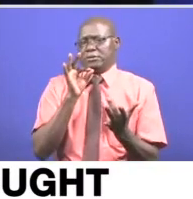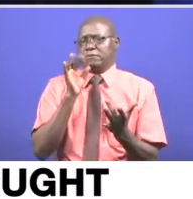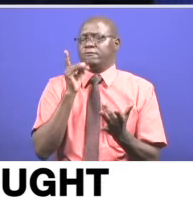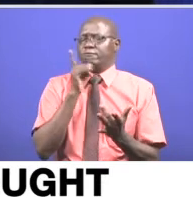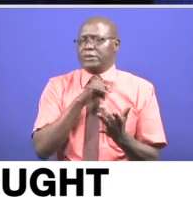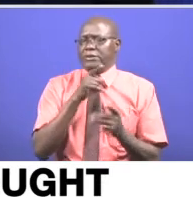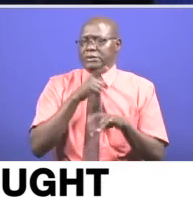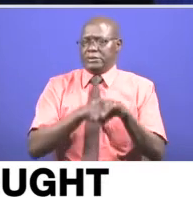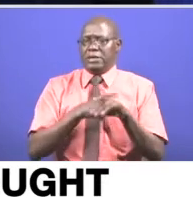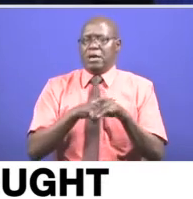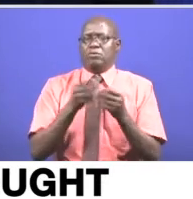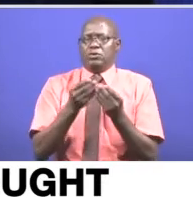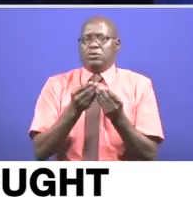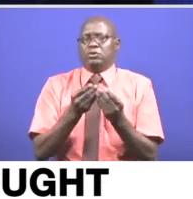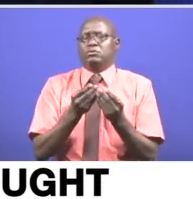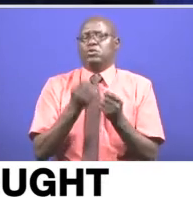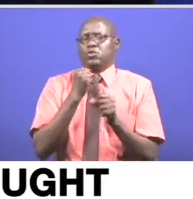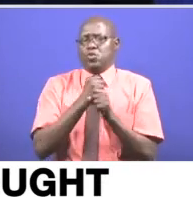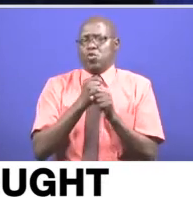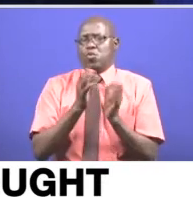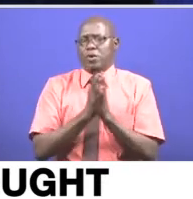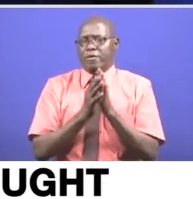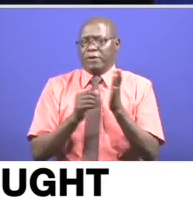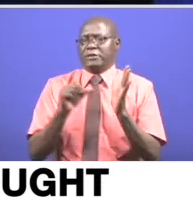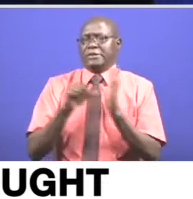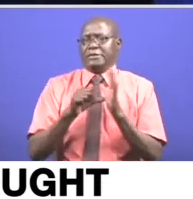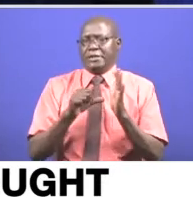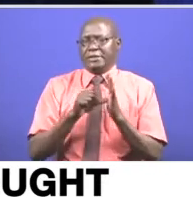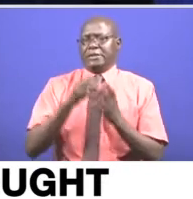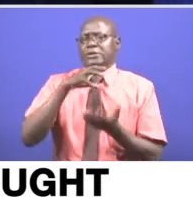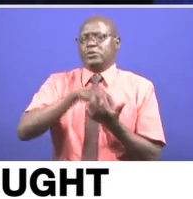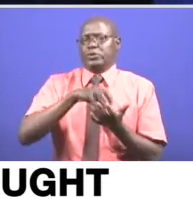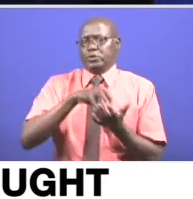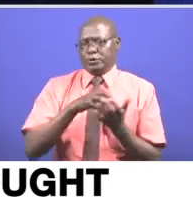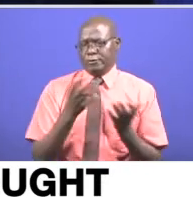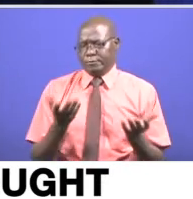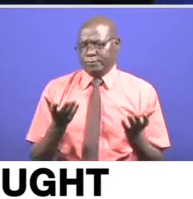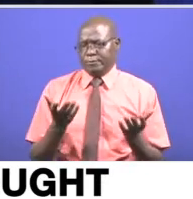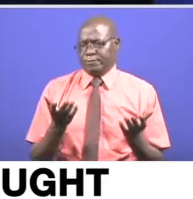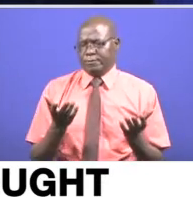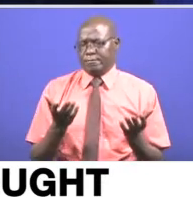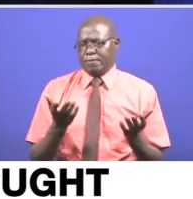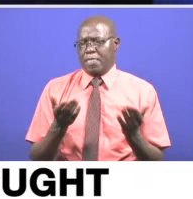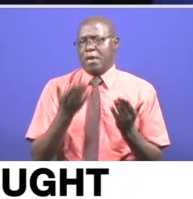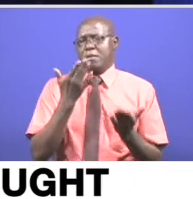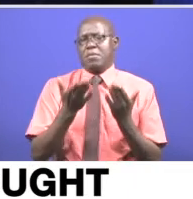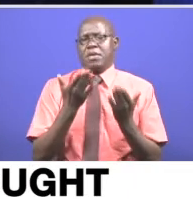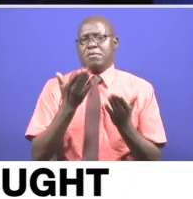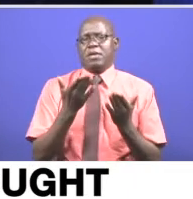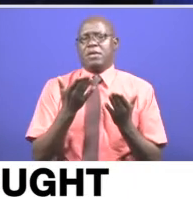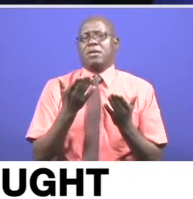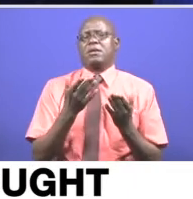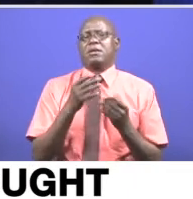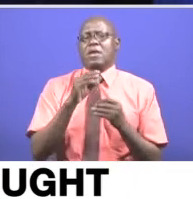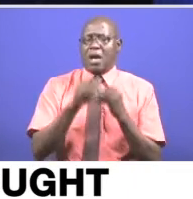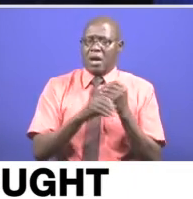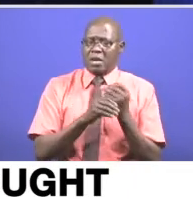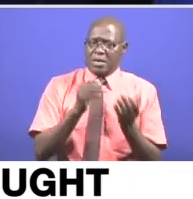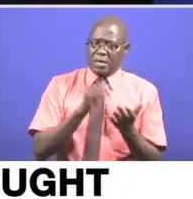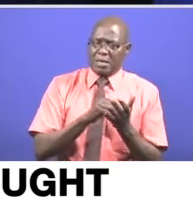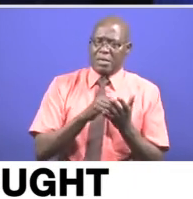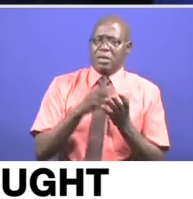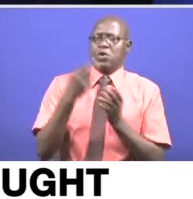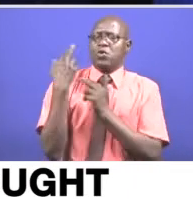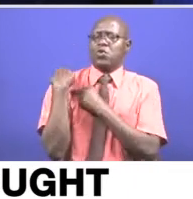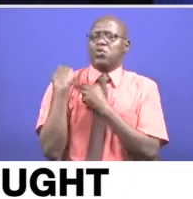with such kind of disasters, such kind of situations? And maybe we'll join that with what the role of the church